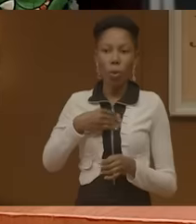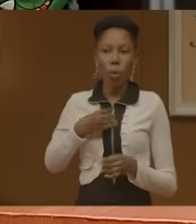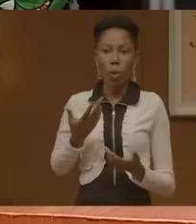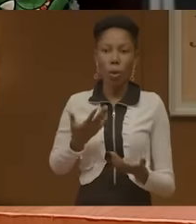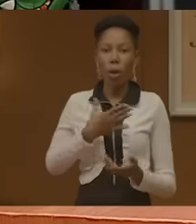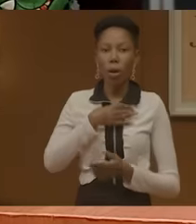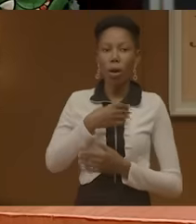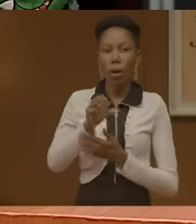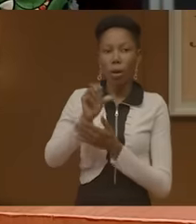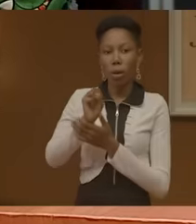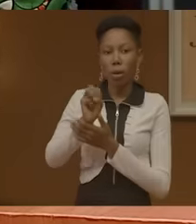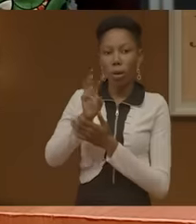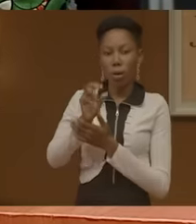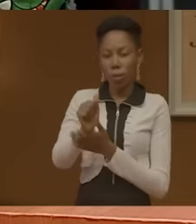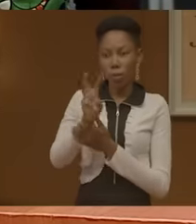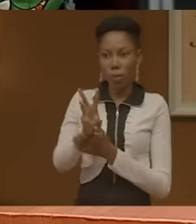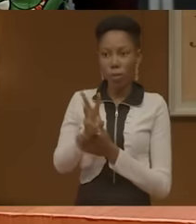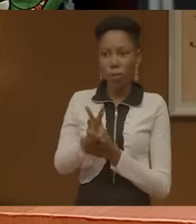Esso,